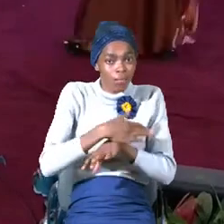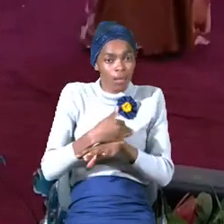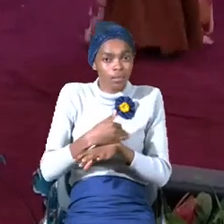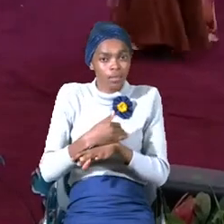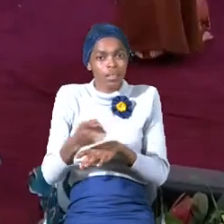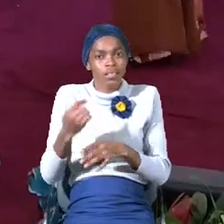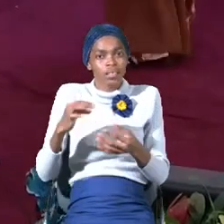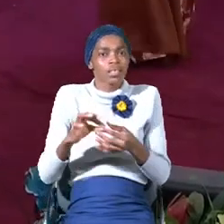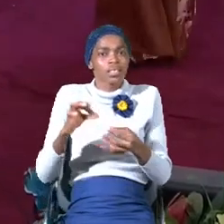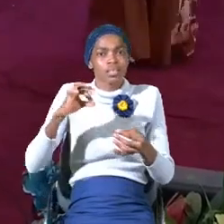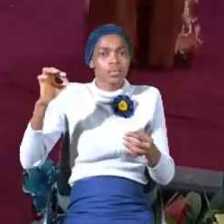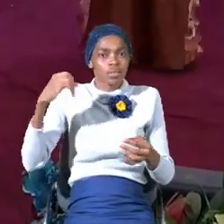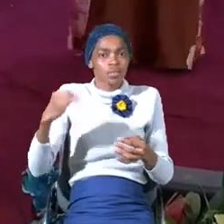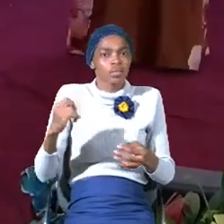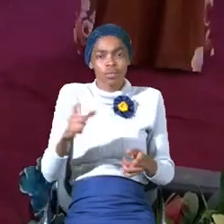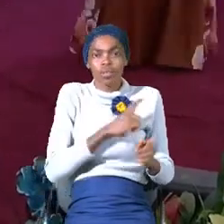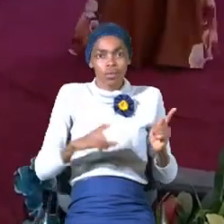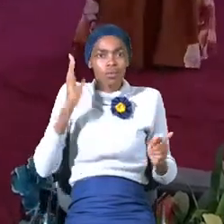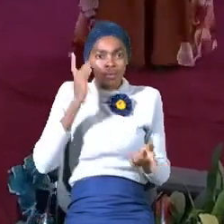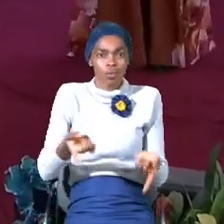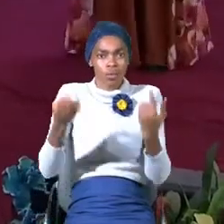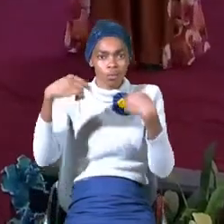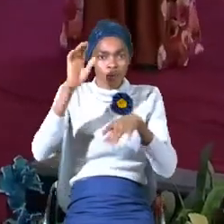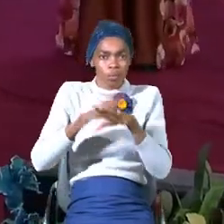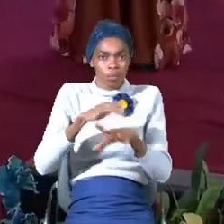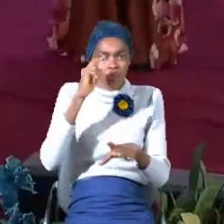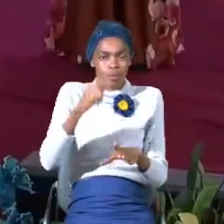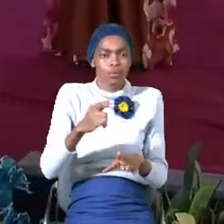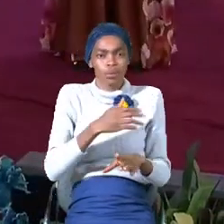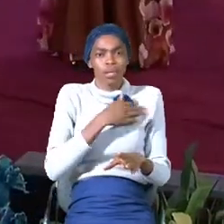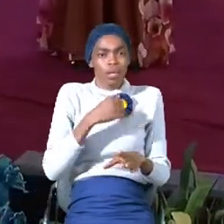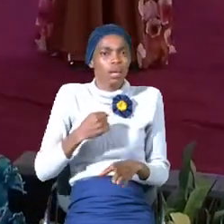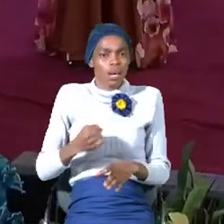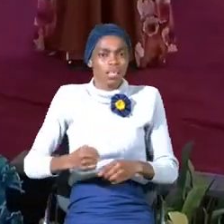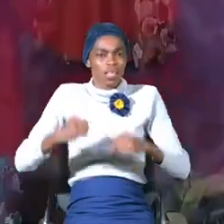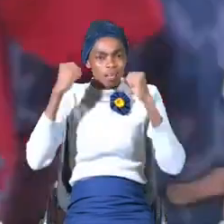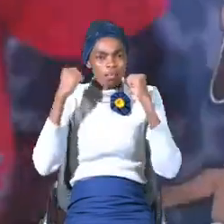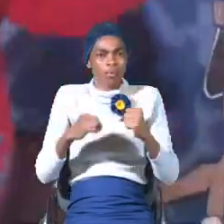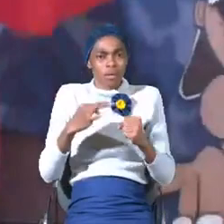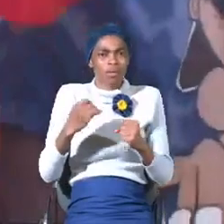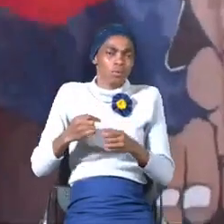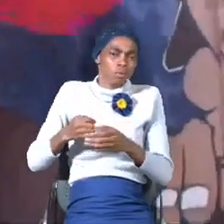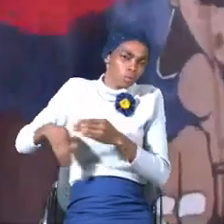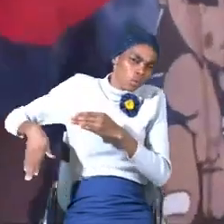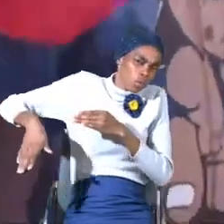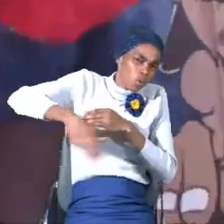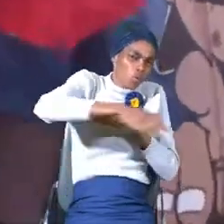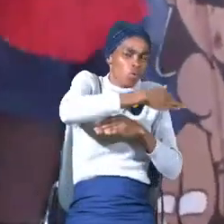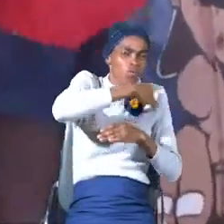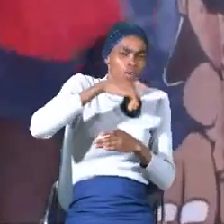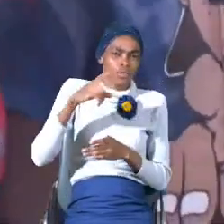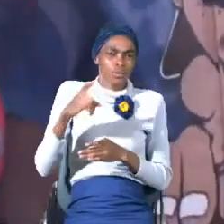Spirit of the Lord will come upon you, and the power of the Most High shall overshadow you.